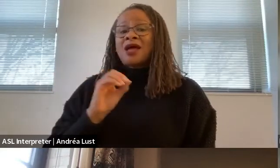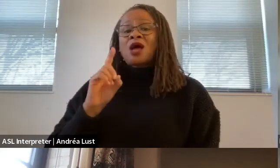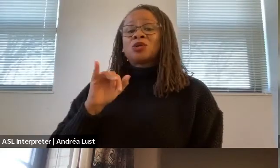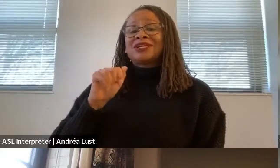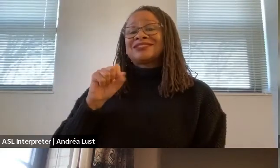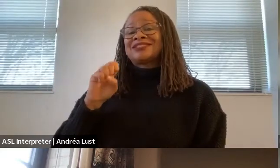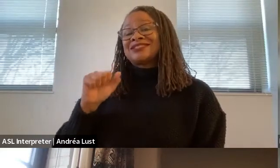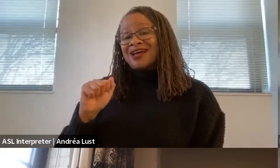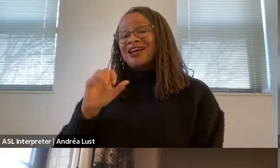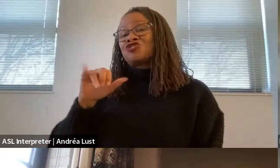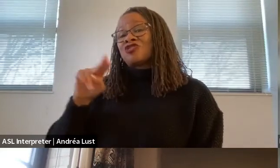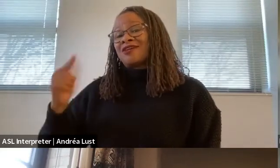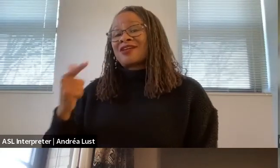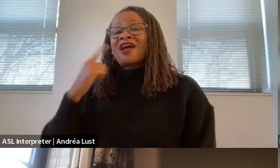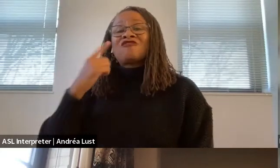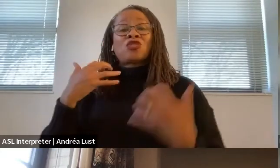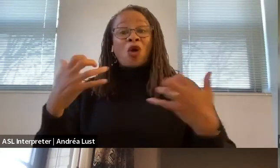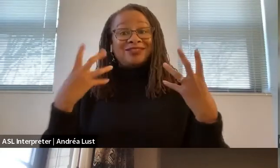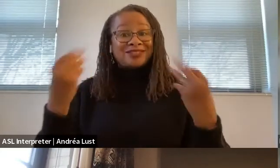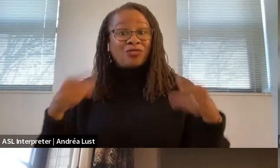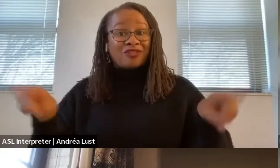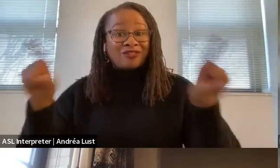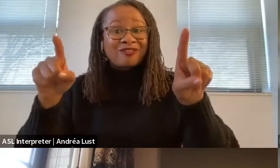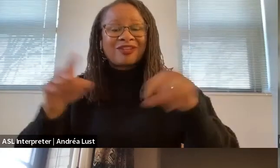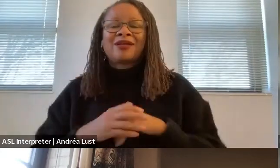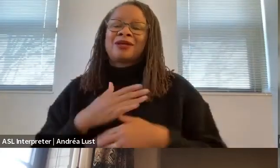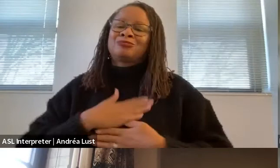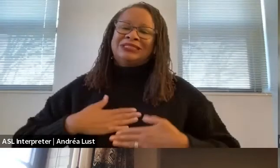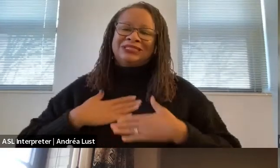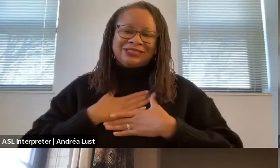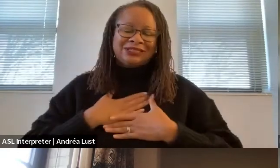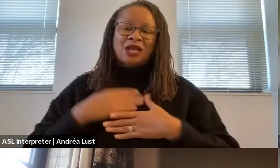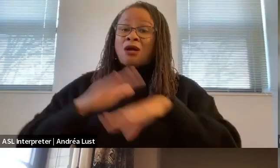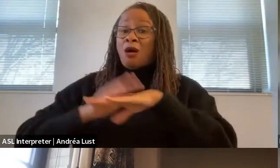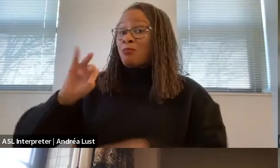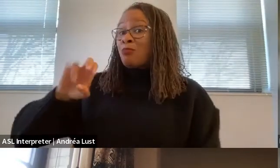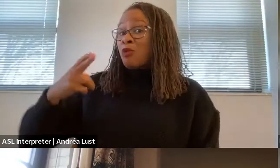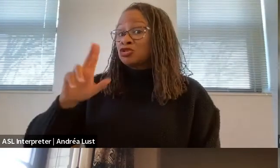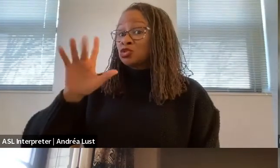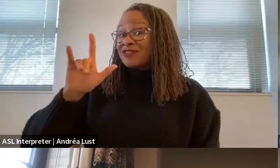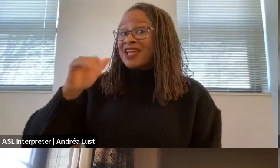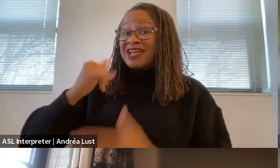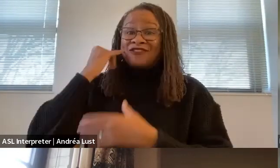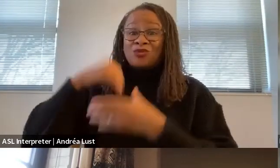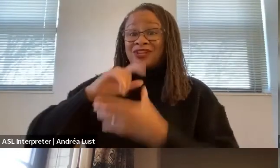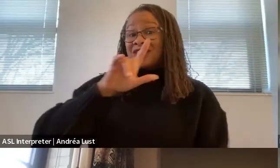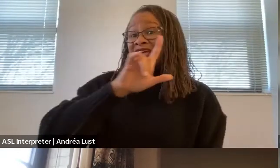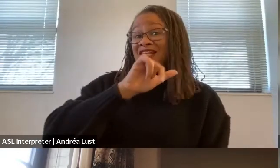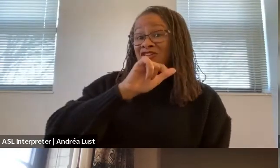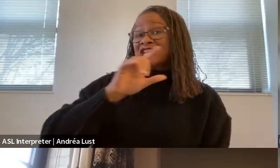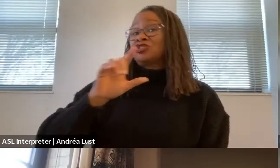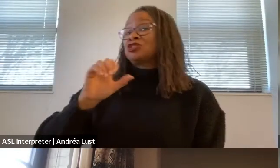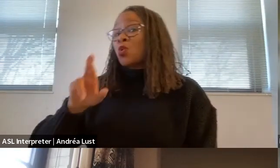Young. And for our audience out there, please, on March 25th, if you're in New York and Los